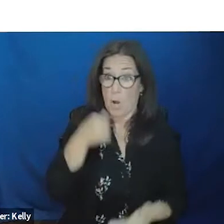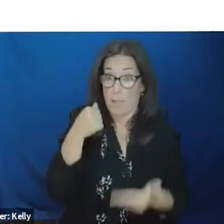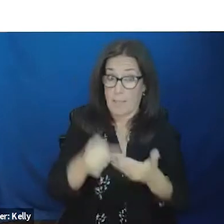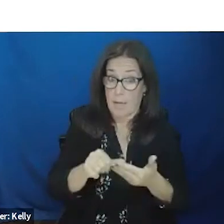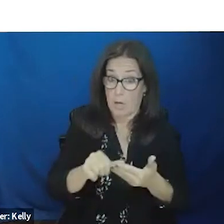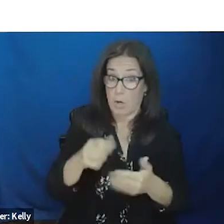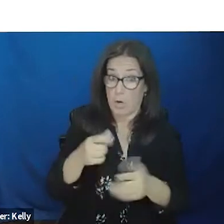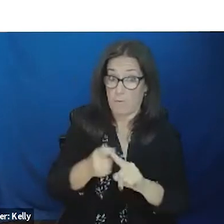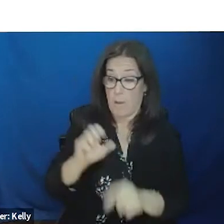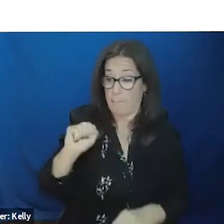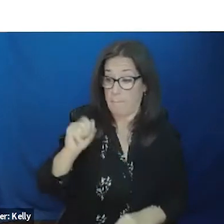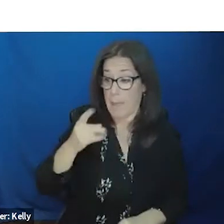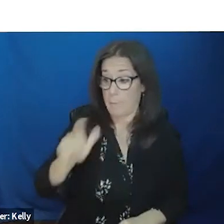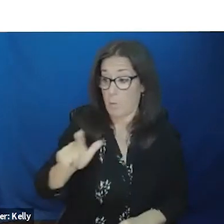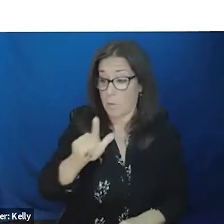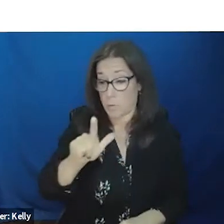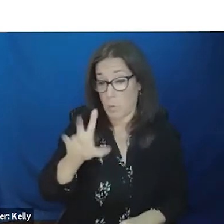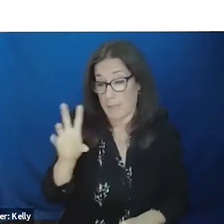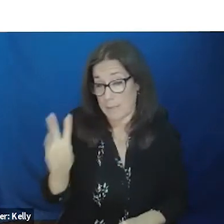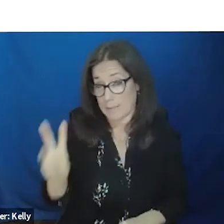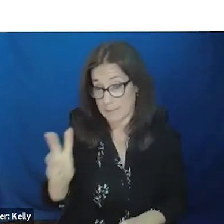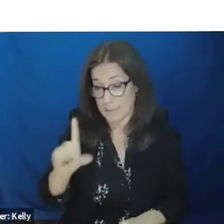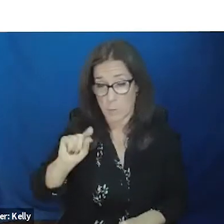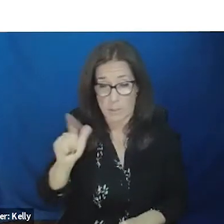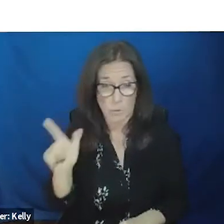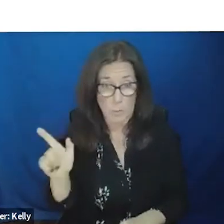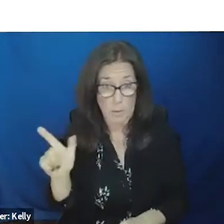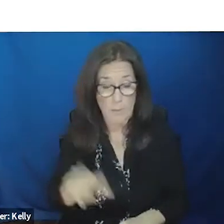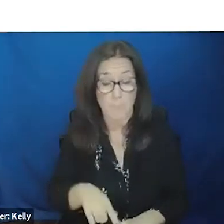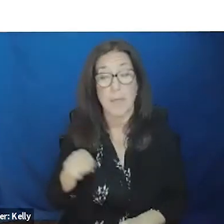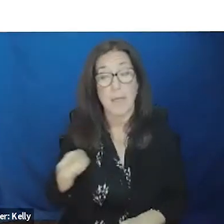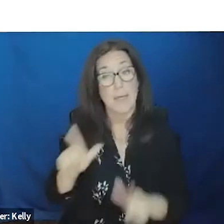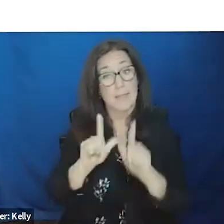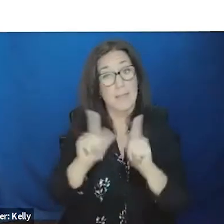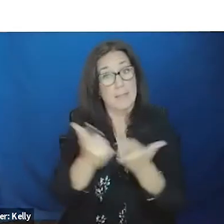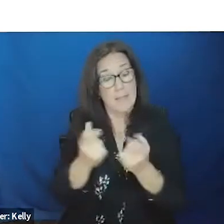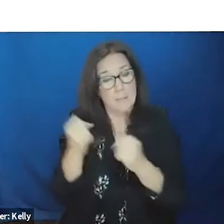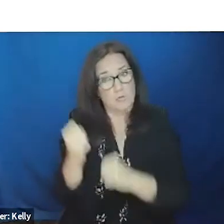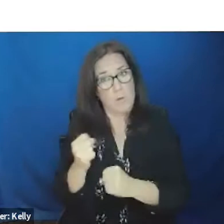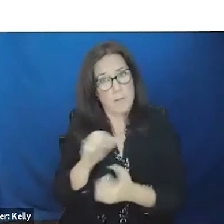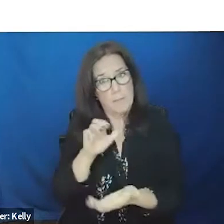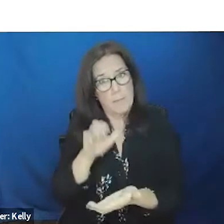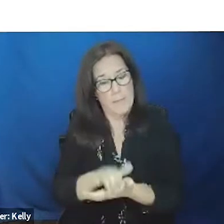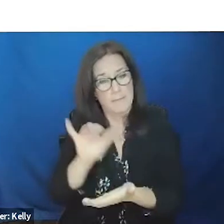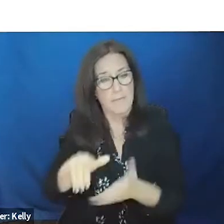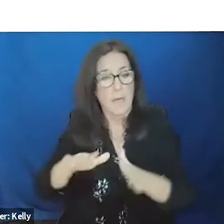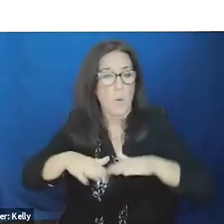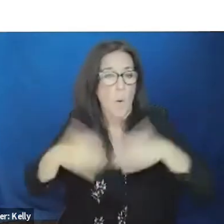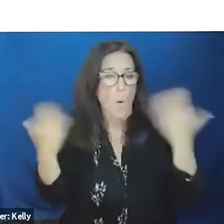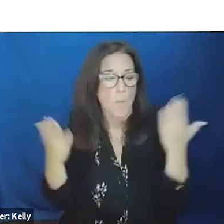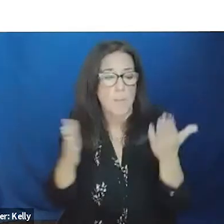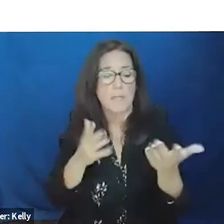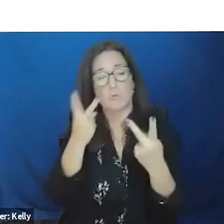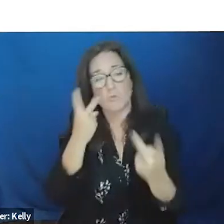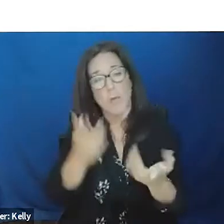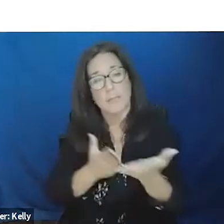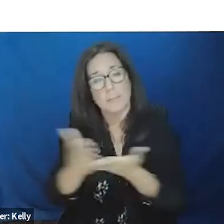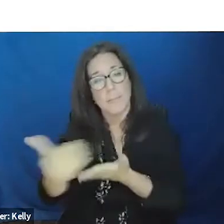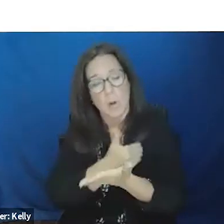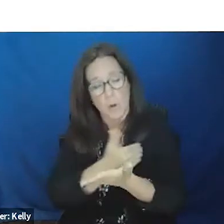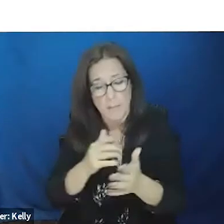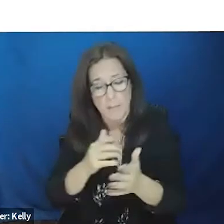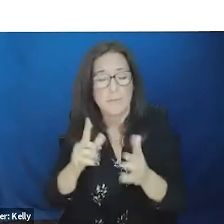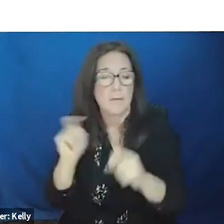April 26, 2021, the League strongly believes that an open, transparent government is essential to